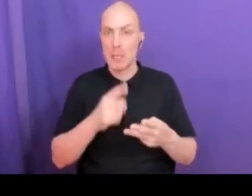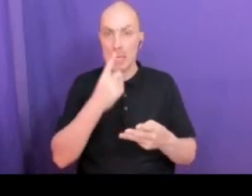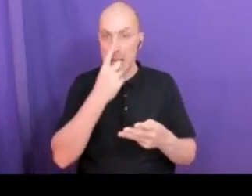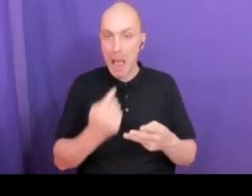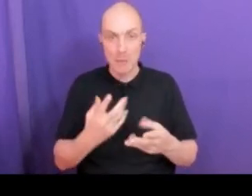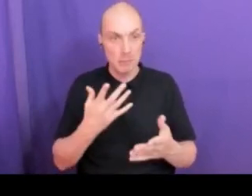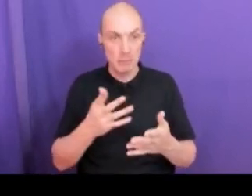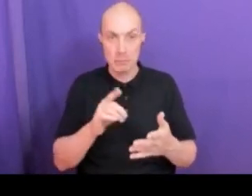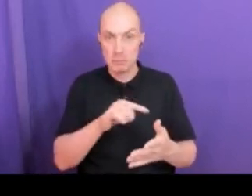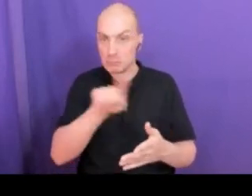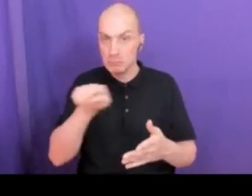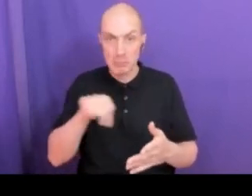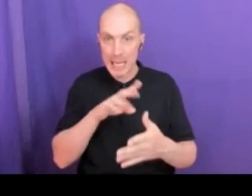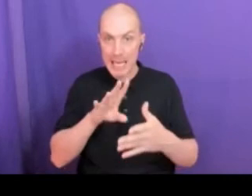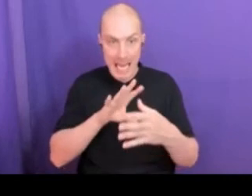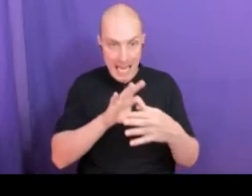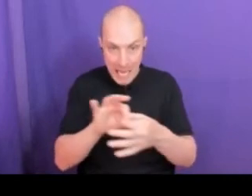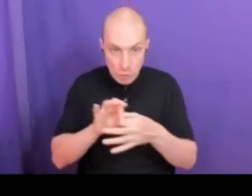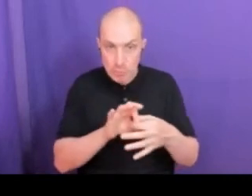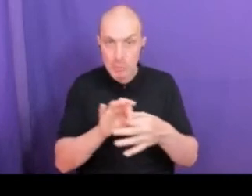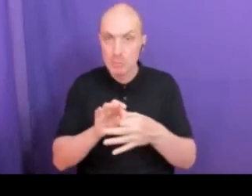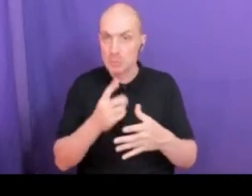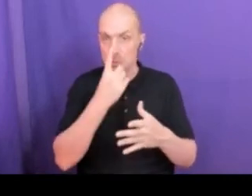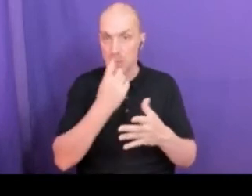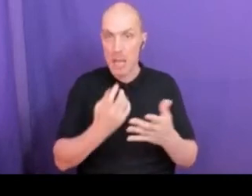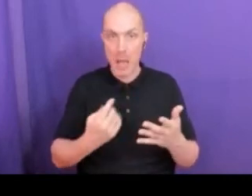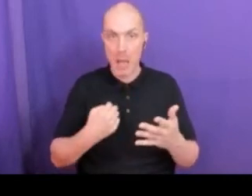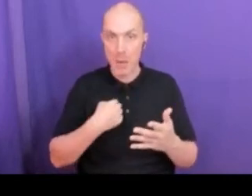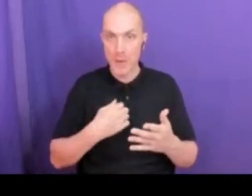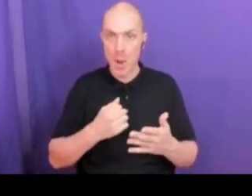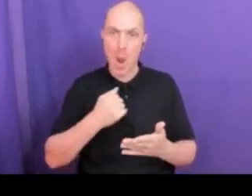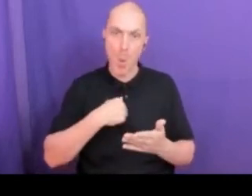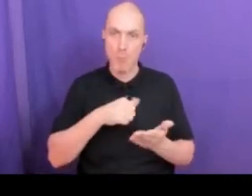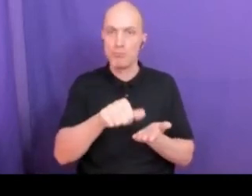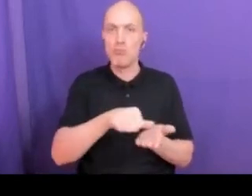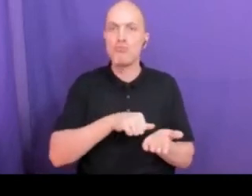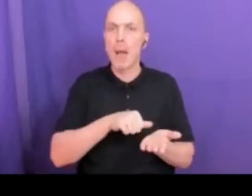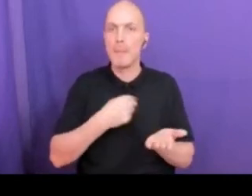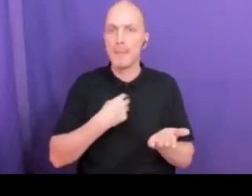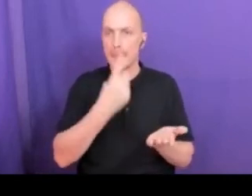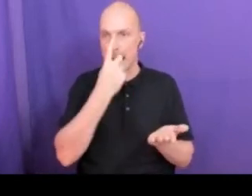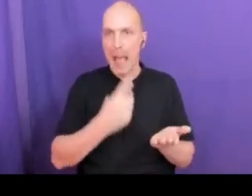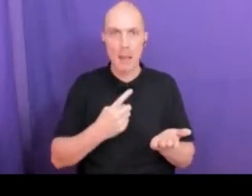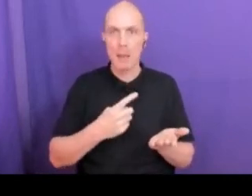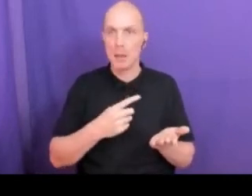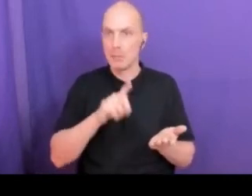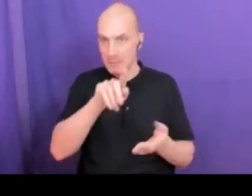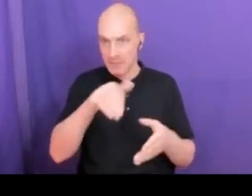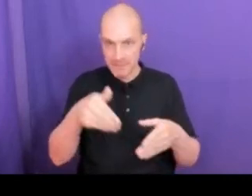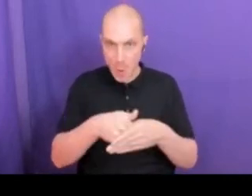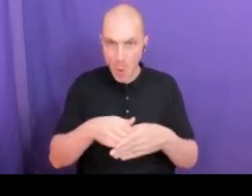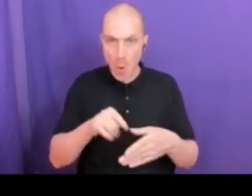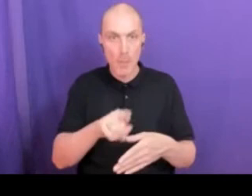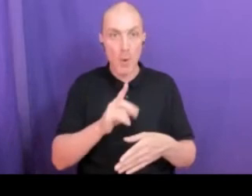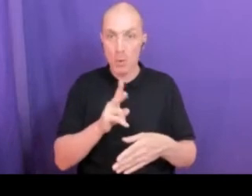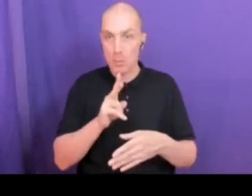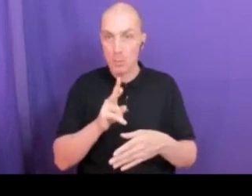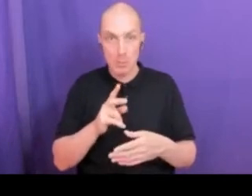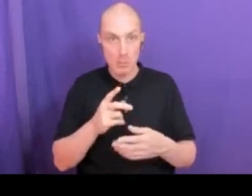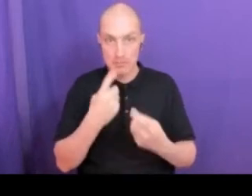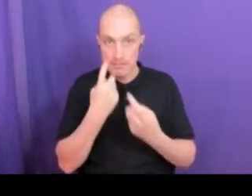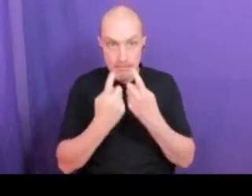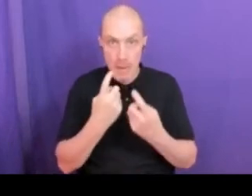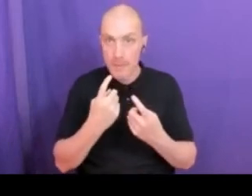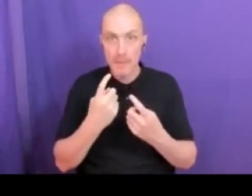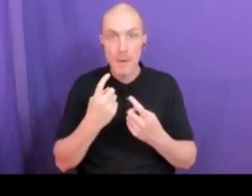programmes, but also we're going to be looking for individual volunteers as well to support some of our particular activities. So we'll publicise all of